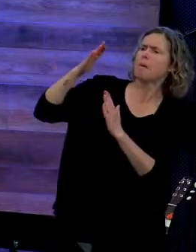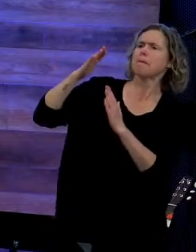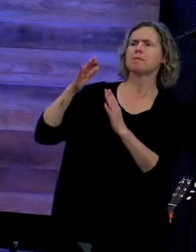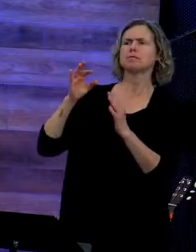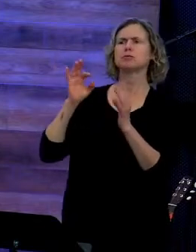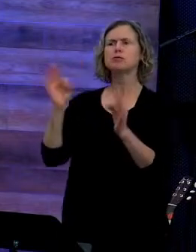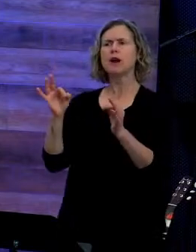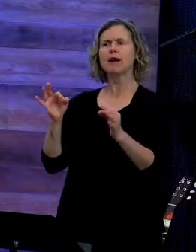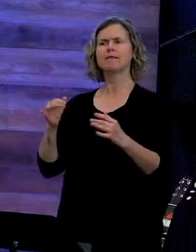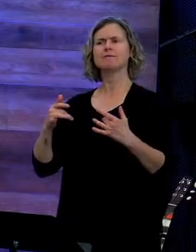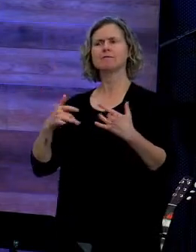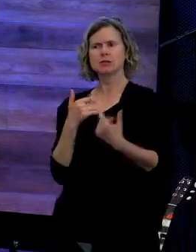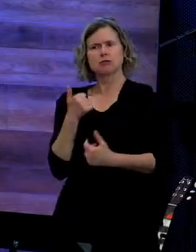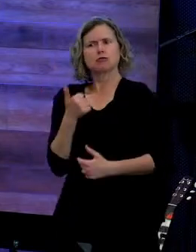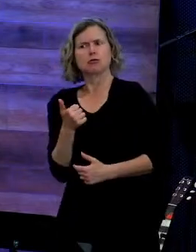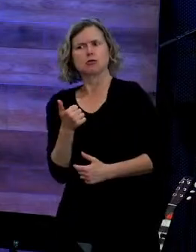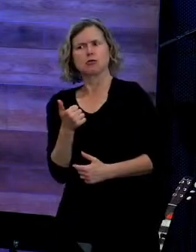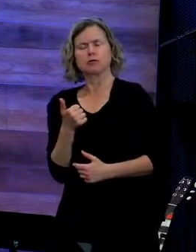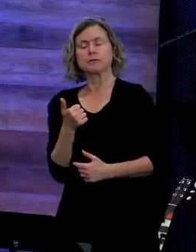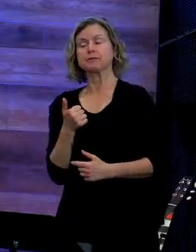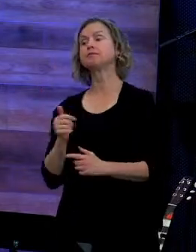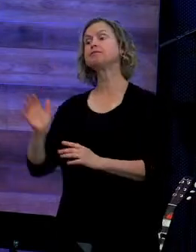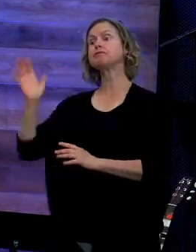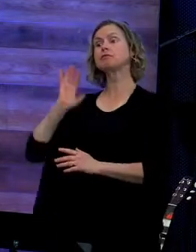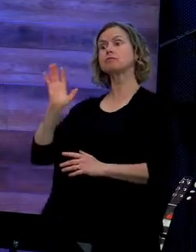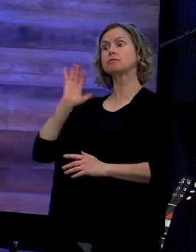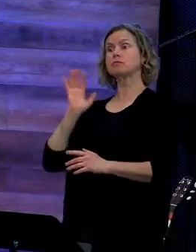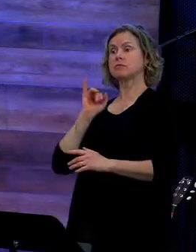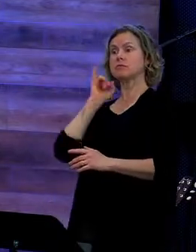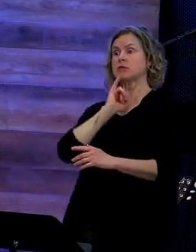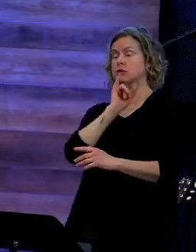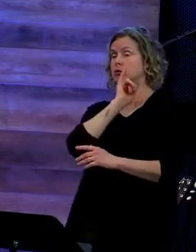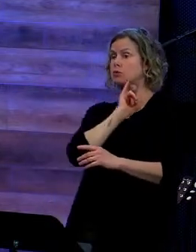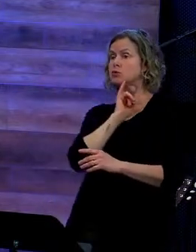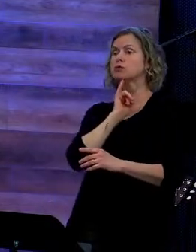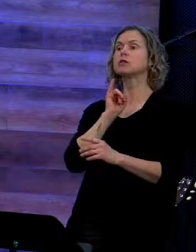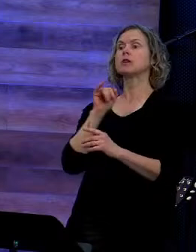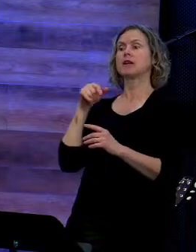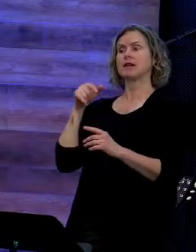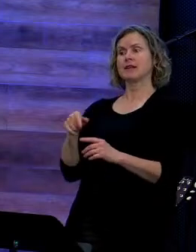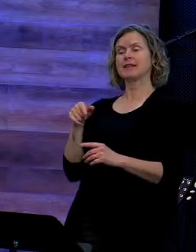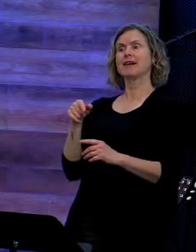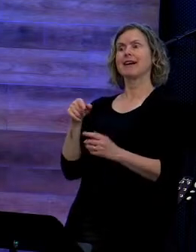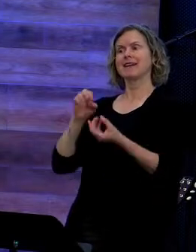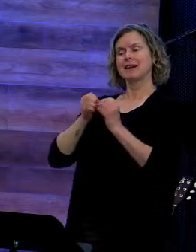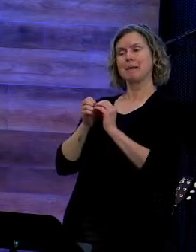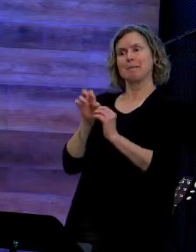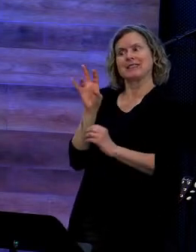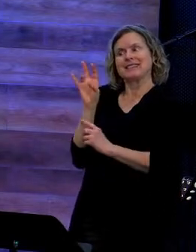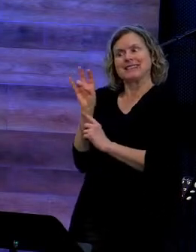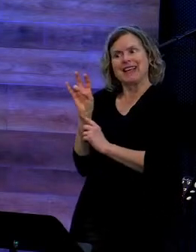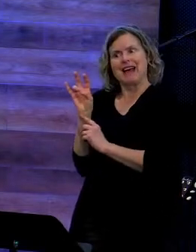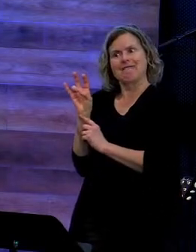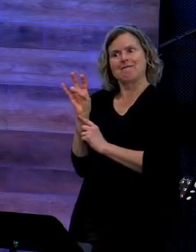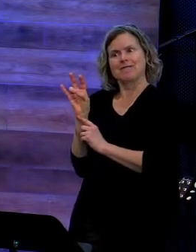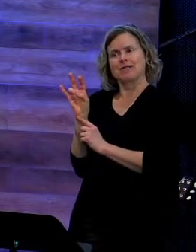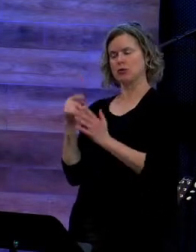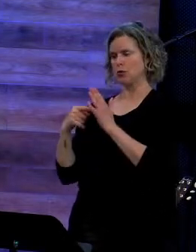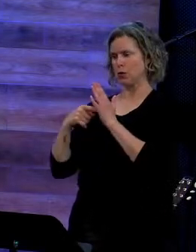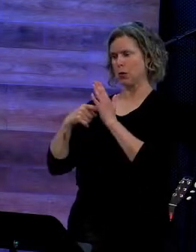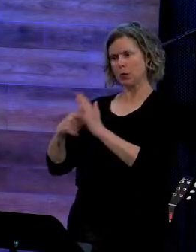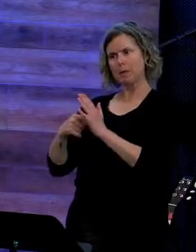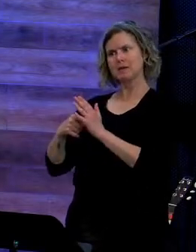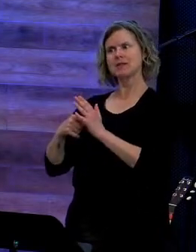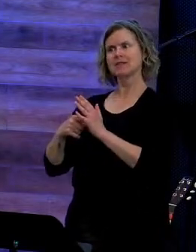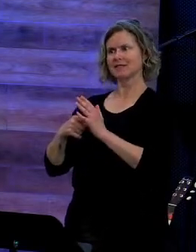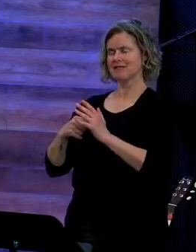in Israel and in other ancient cultures represented completeness, fullness. So I guess if you were an ancient Israelite, you